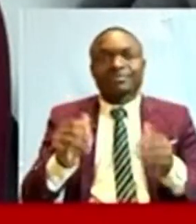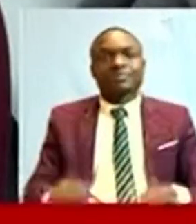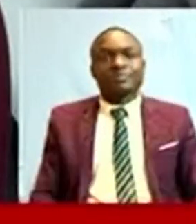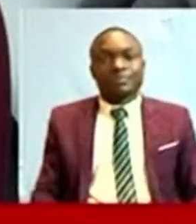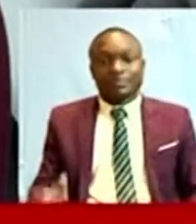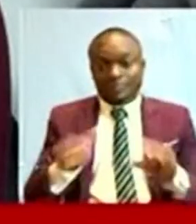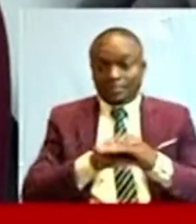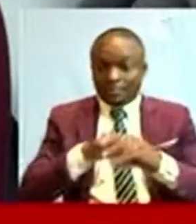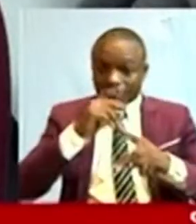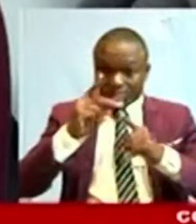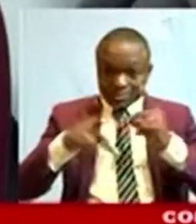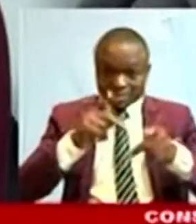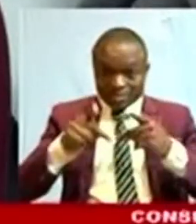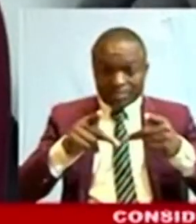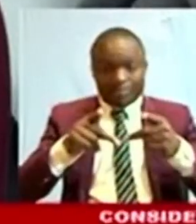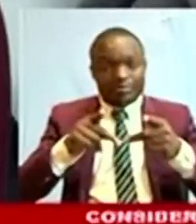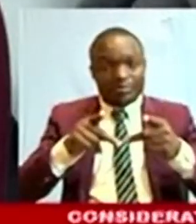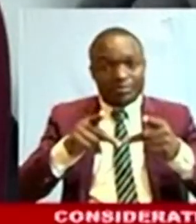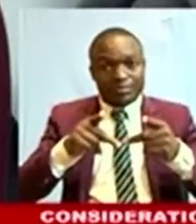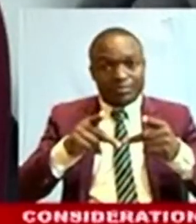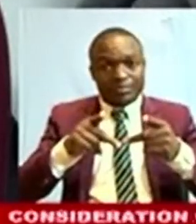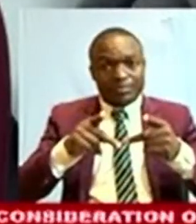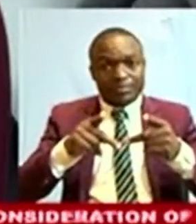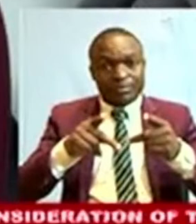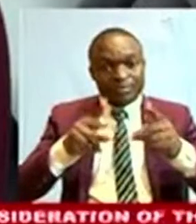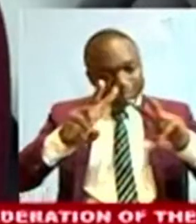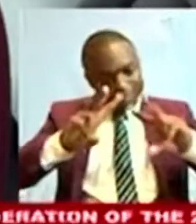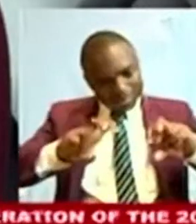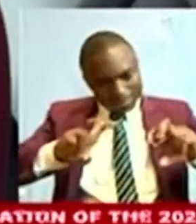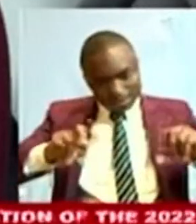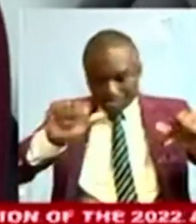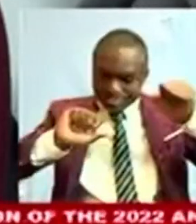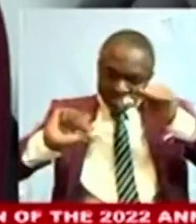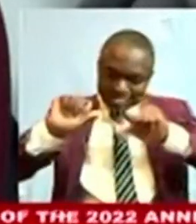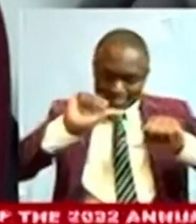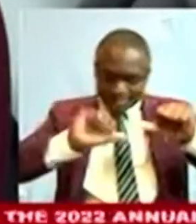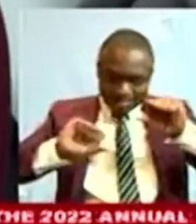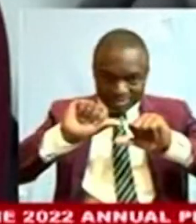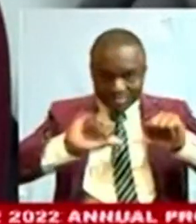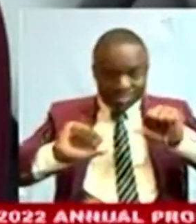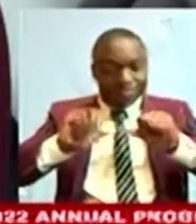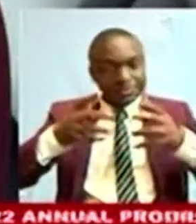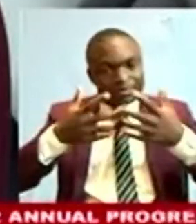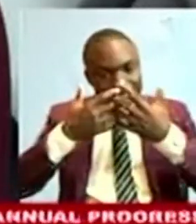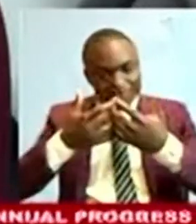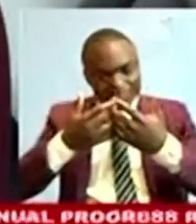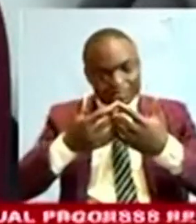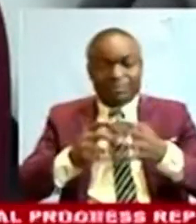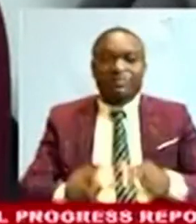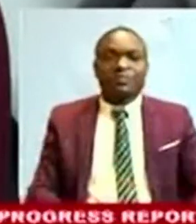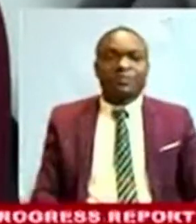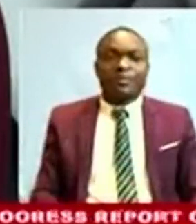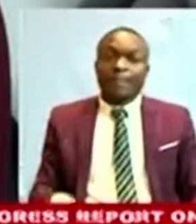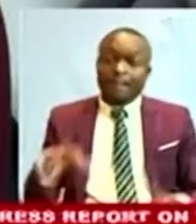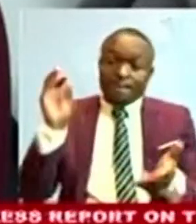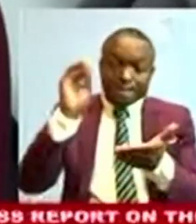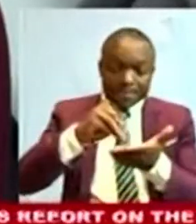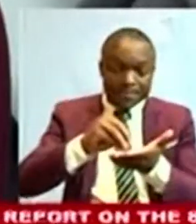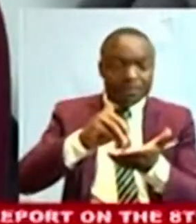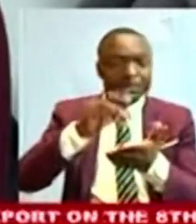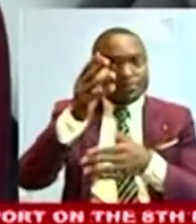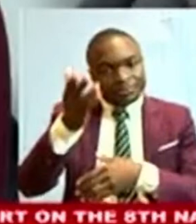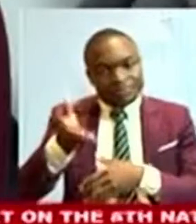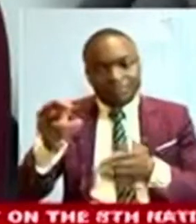just decommissioning and assessing the equipment and also putting in place the